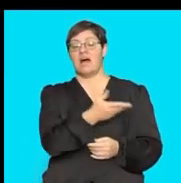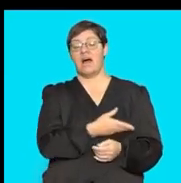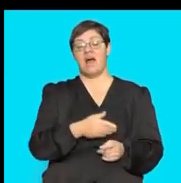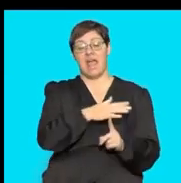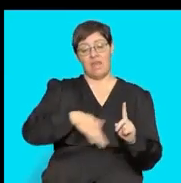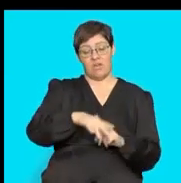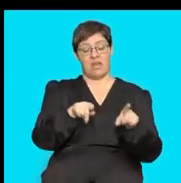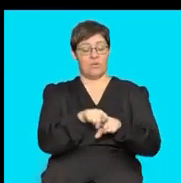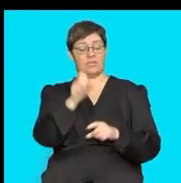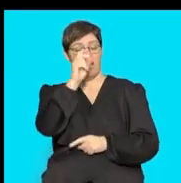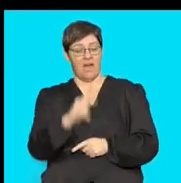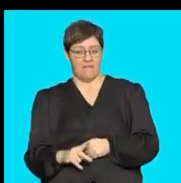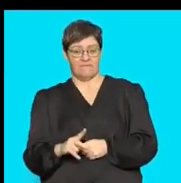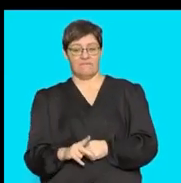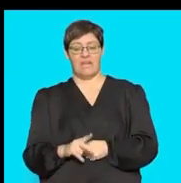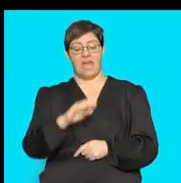be half